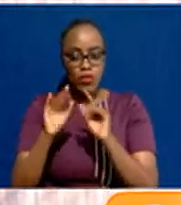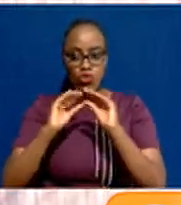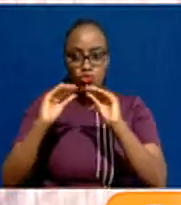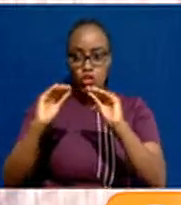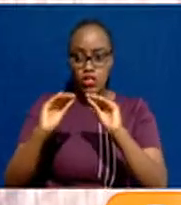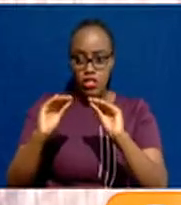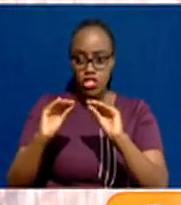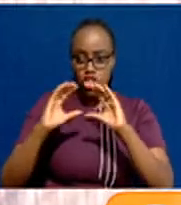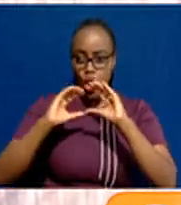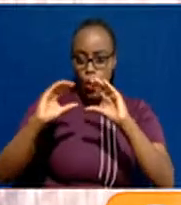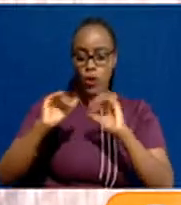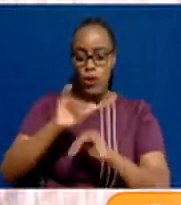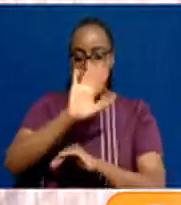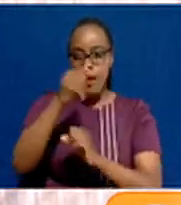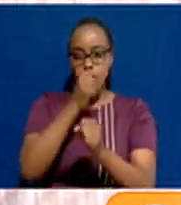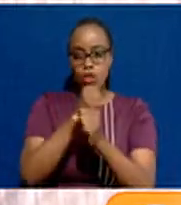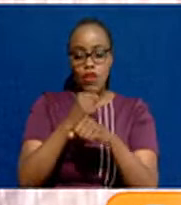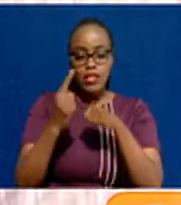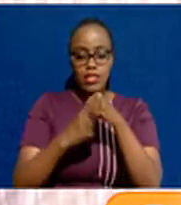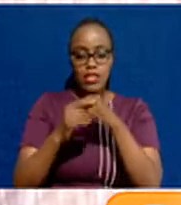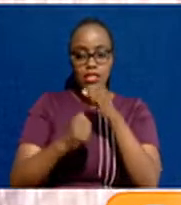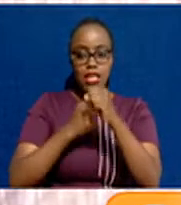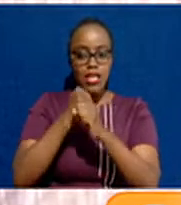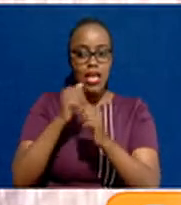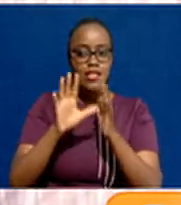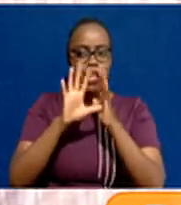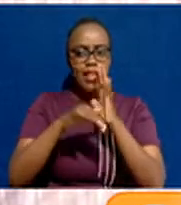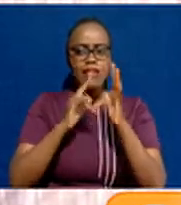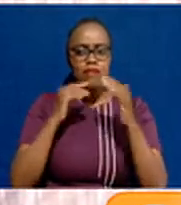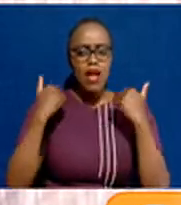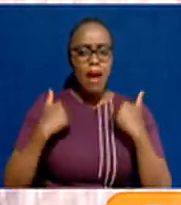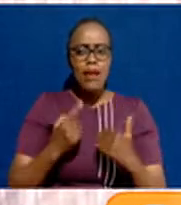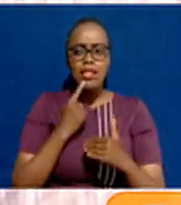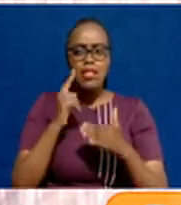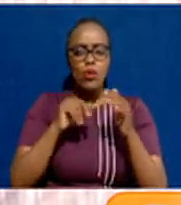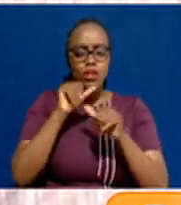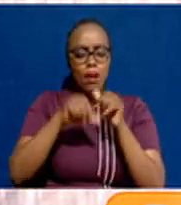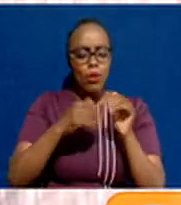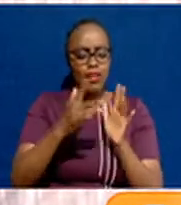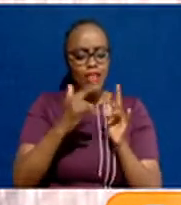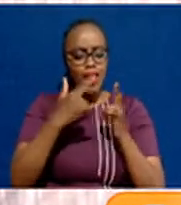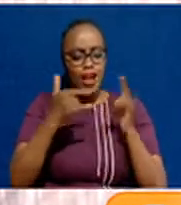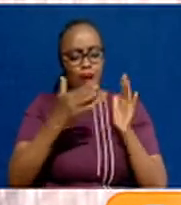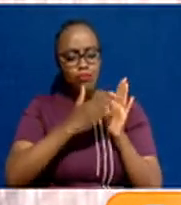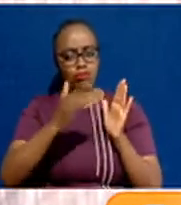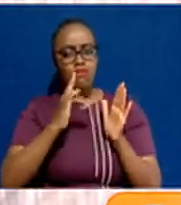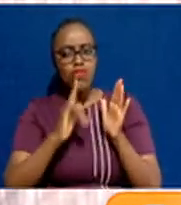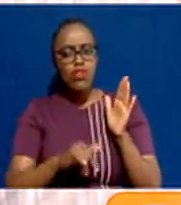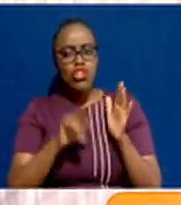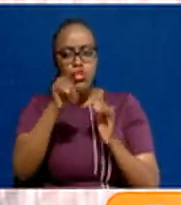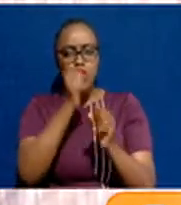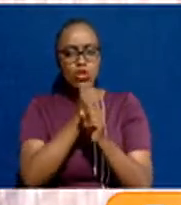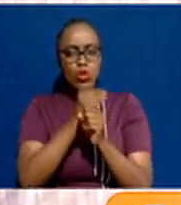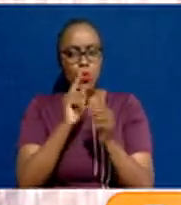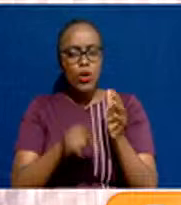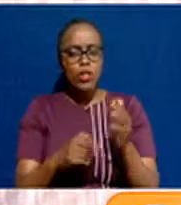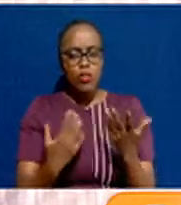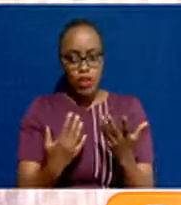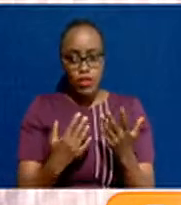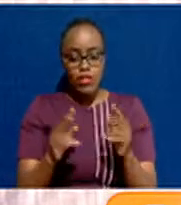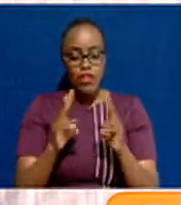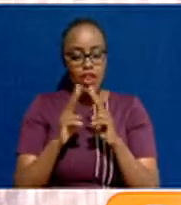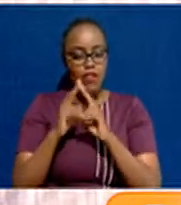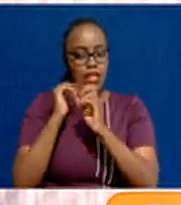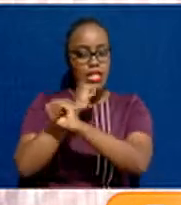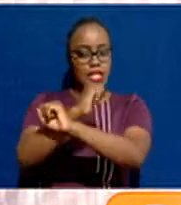now that she was ready to go back to work 6 years later. And she's like, what am I going to say about that gap? And I told her, what have you been doing? She told me, she was very